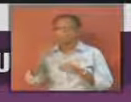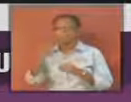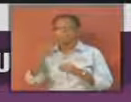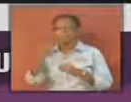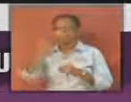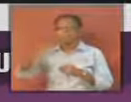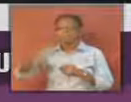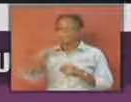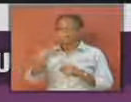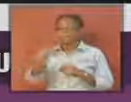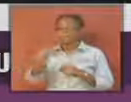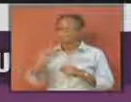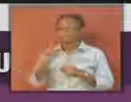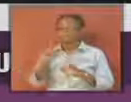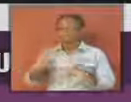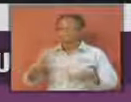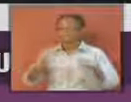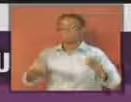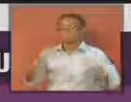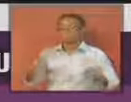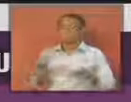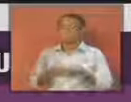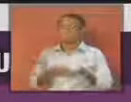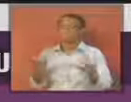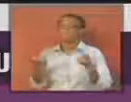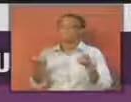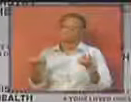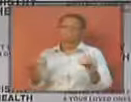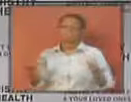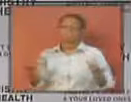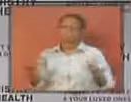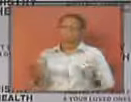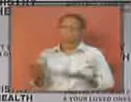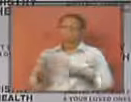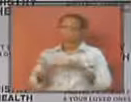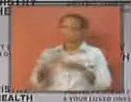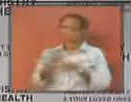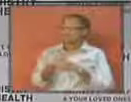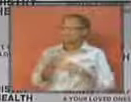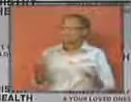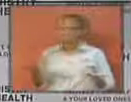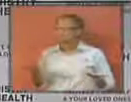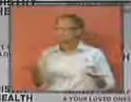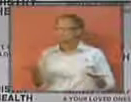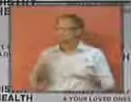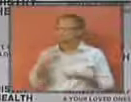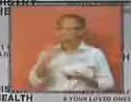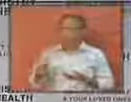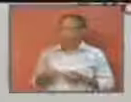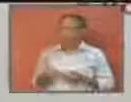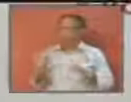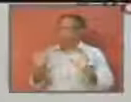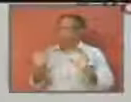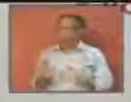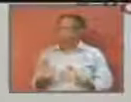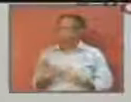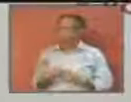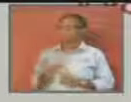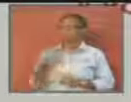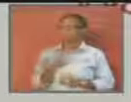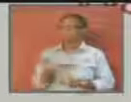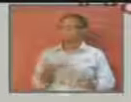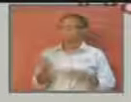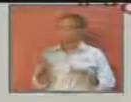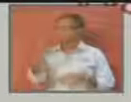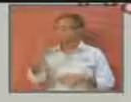truly within the population? Well, basically we do two things when we do testing of that nature. So